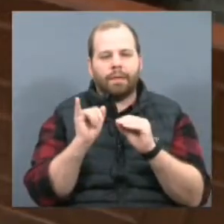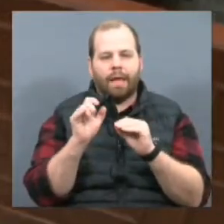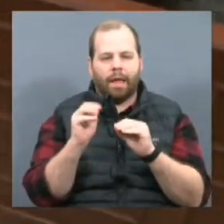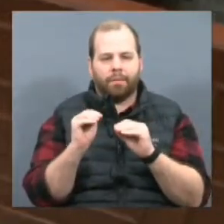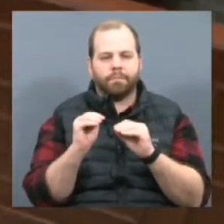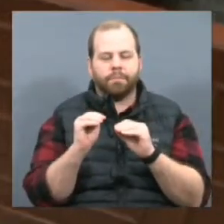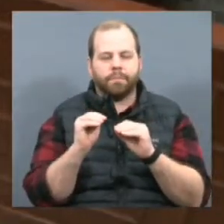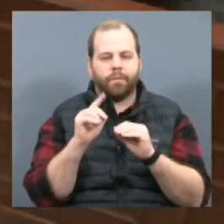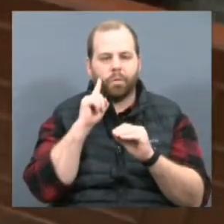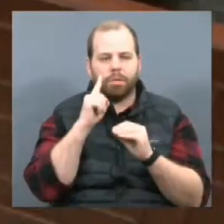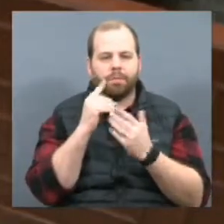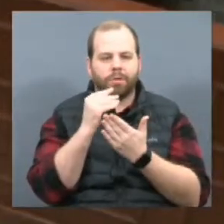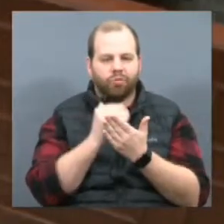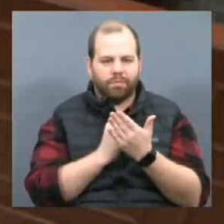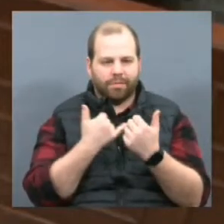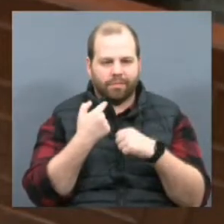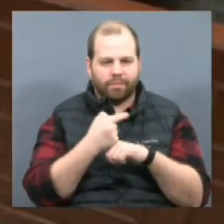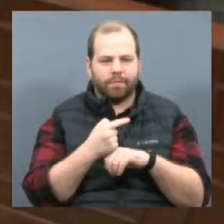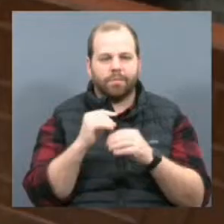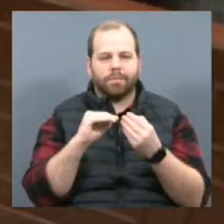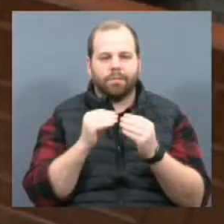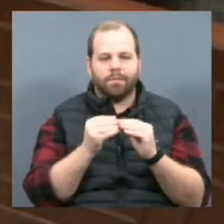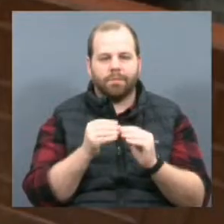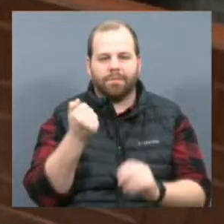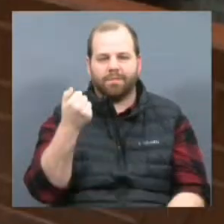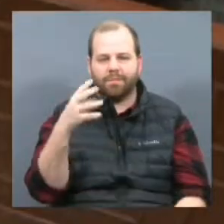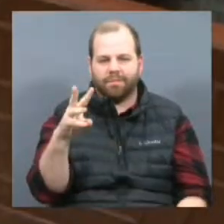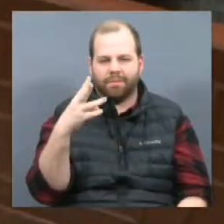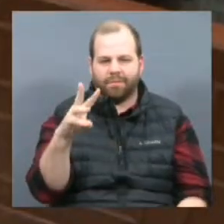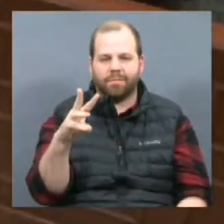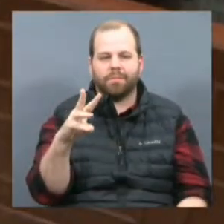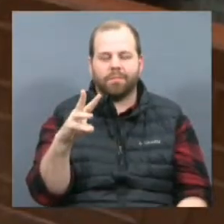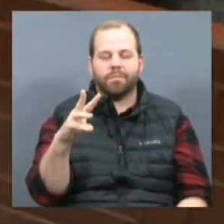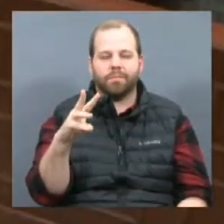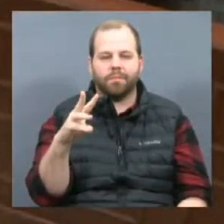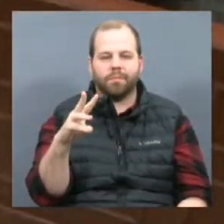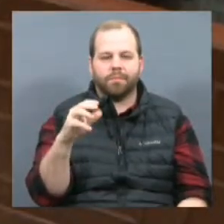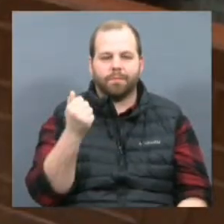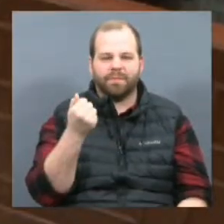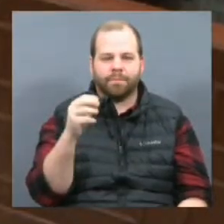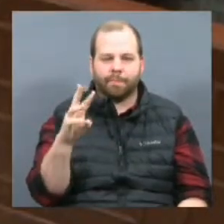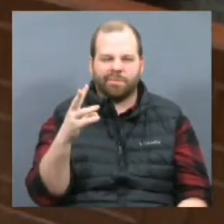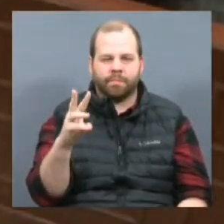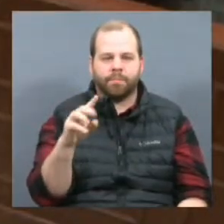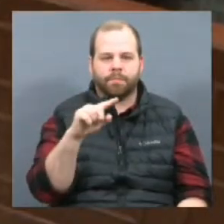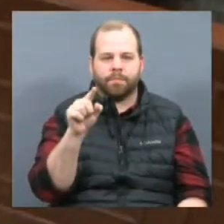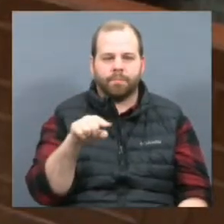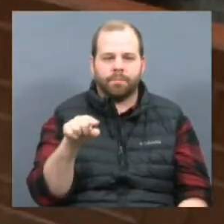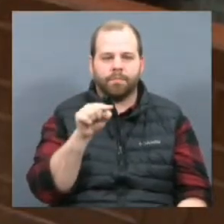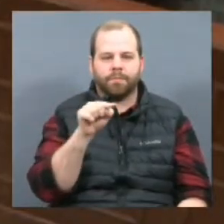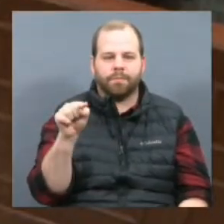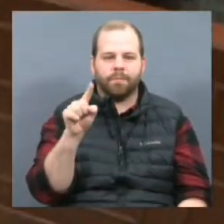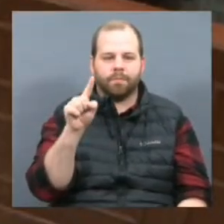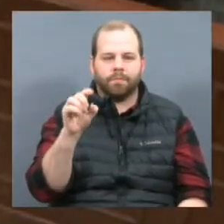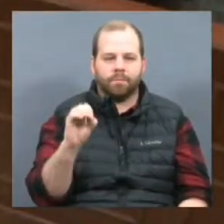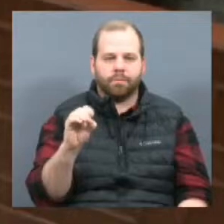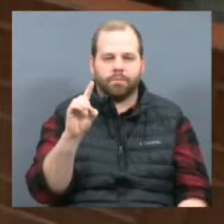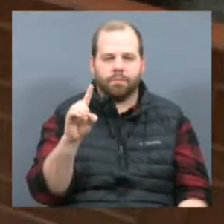here, and that is item number 16. Item 16, that is